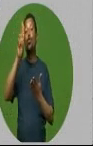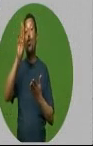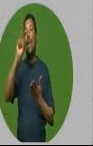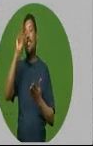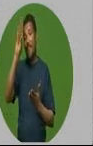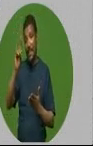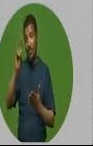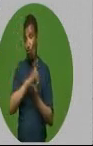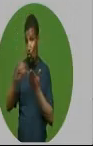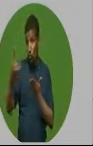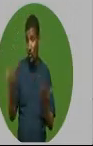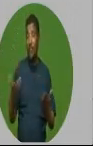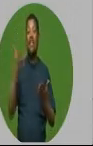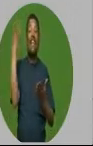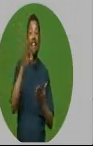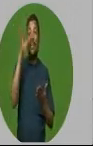USD in